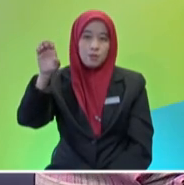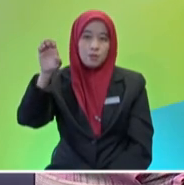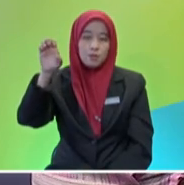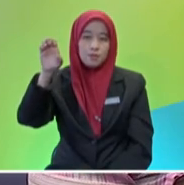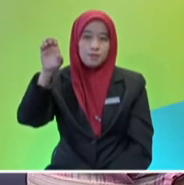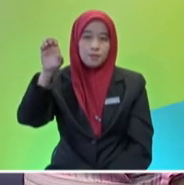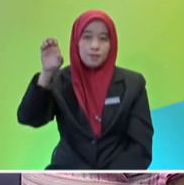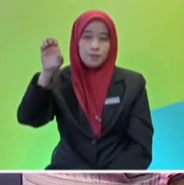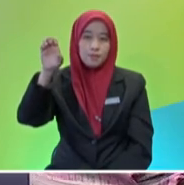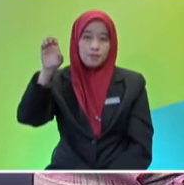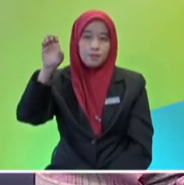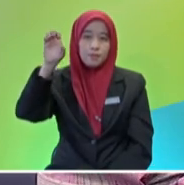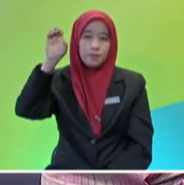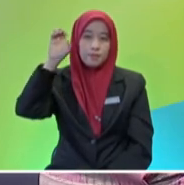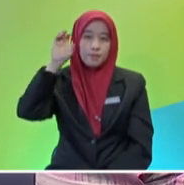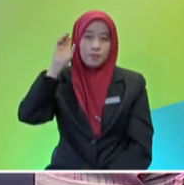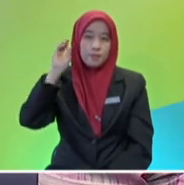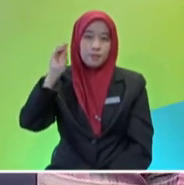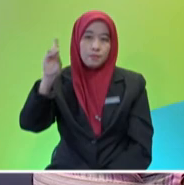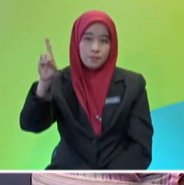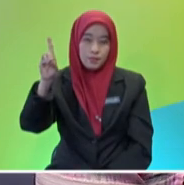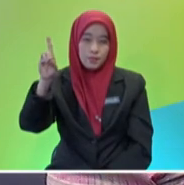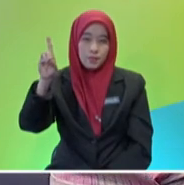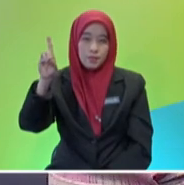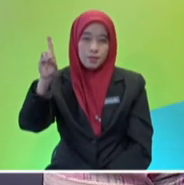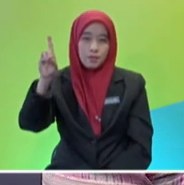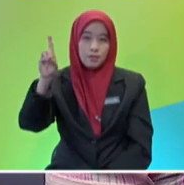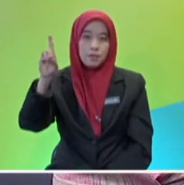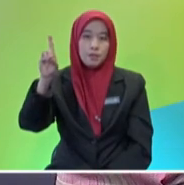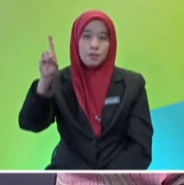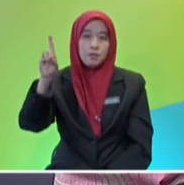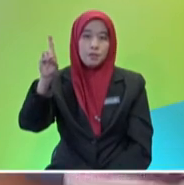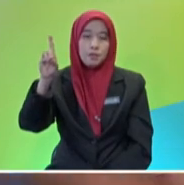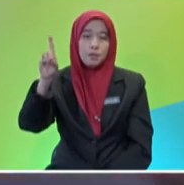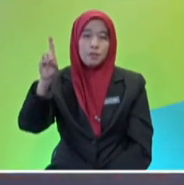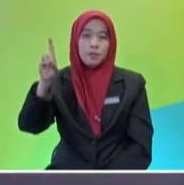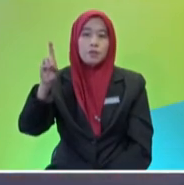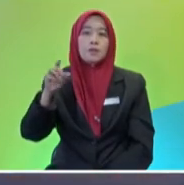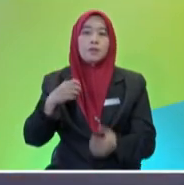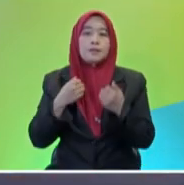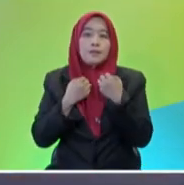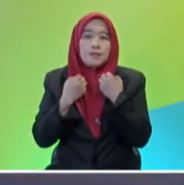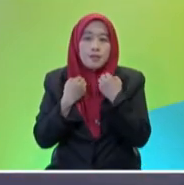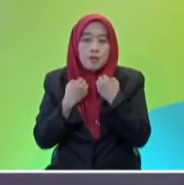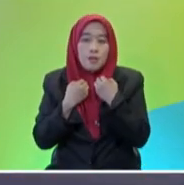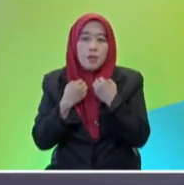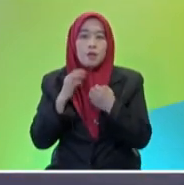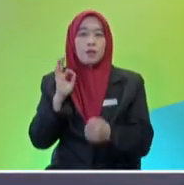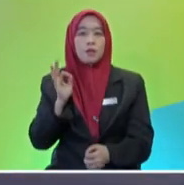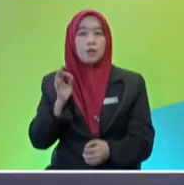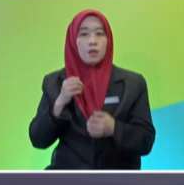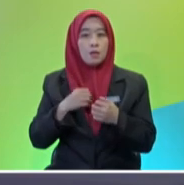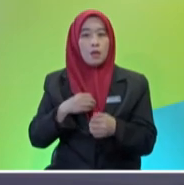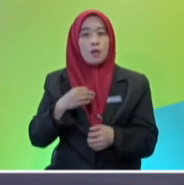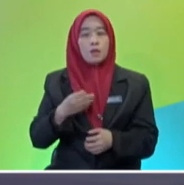E. E. And D. And D. Scared. Scared. Okay.